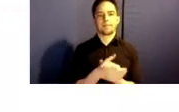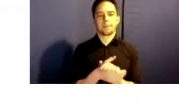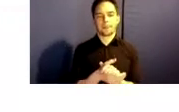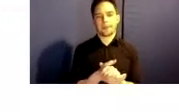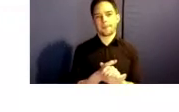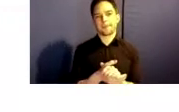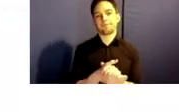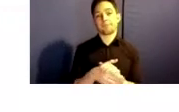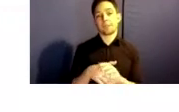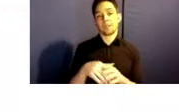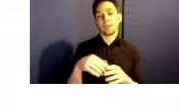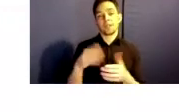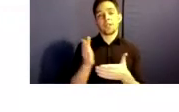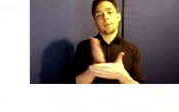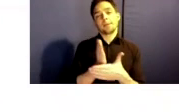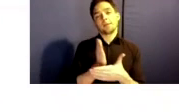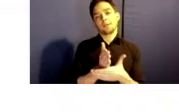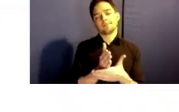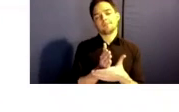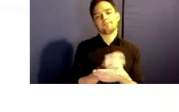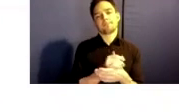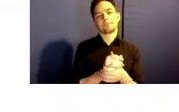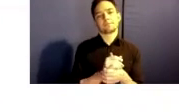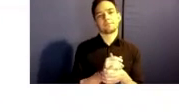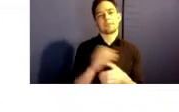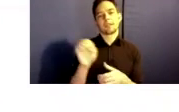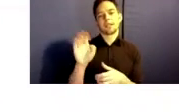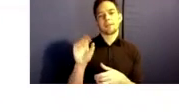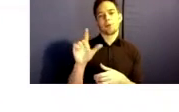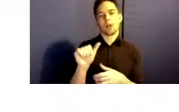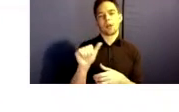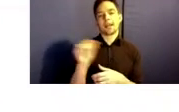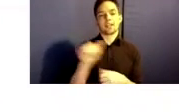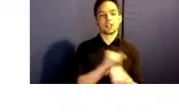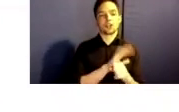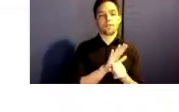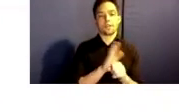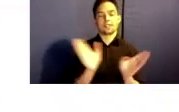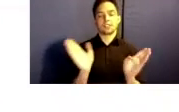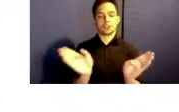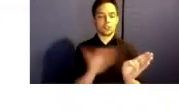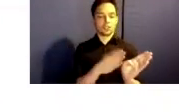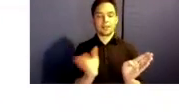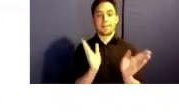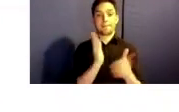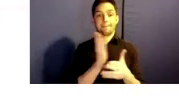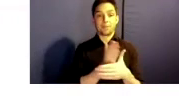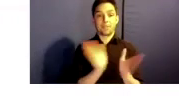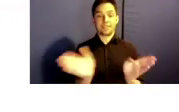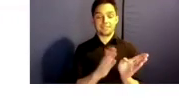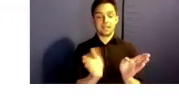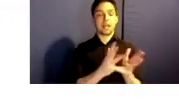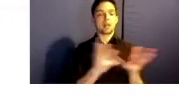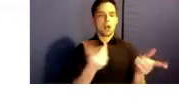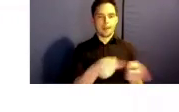In the interim between Ebola and COVID, a lot has happened. So in 2019, our